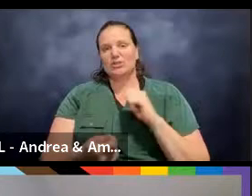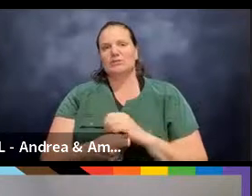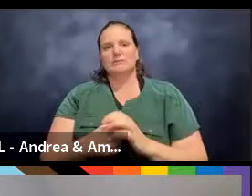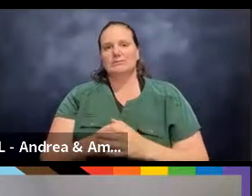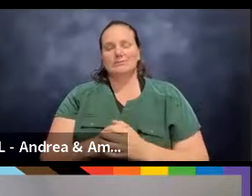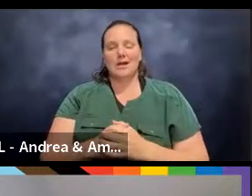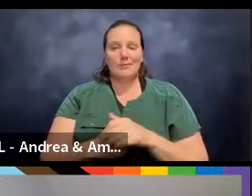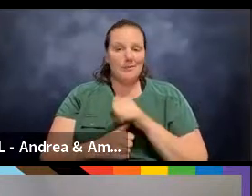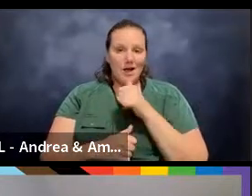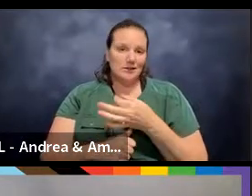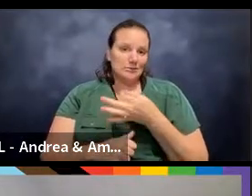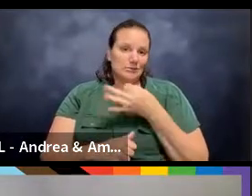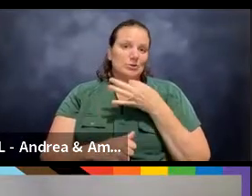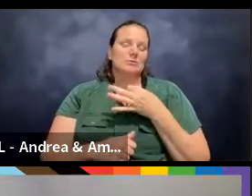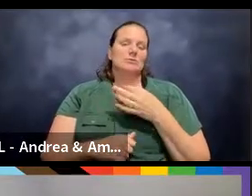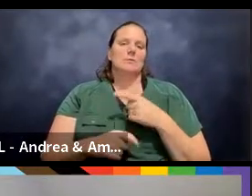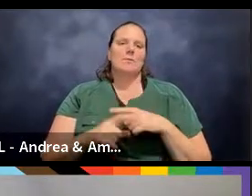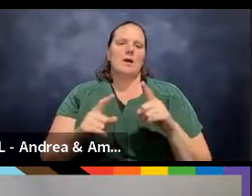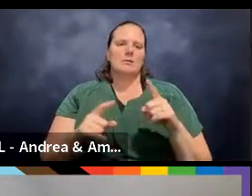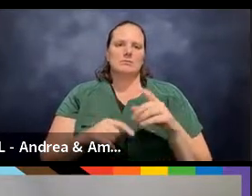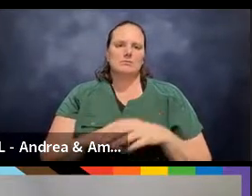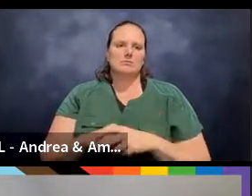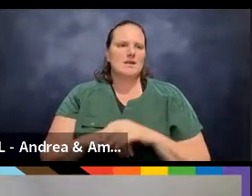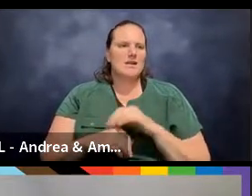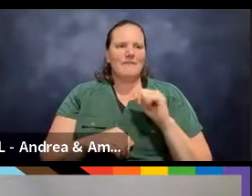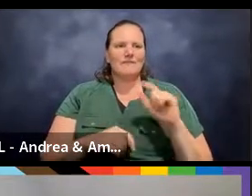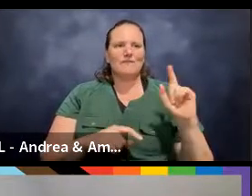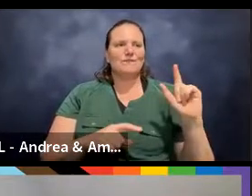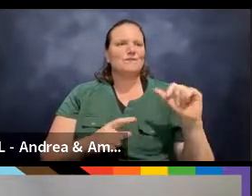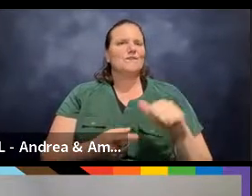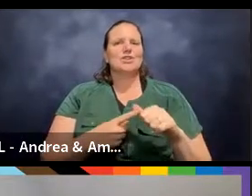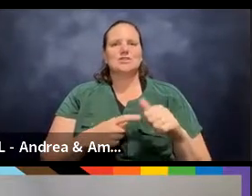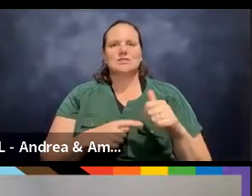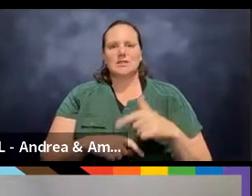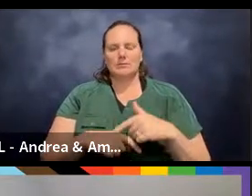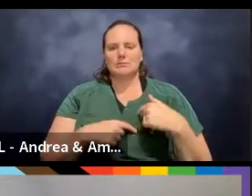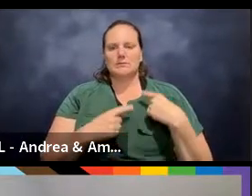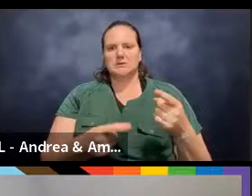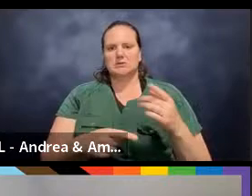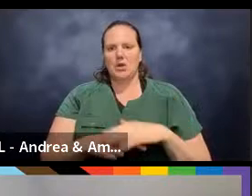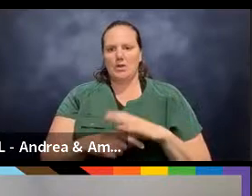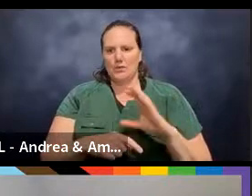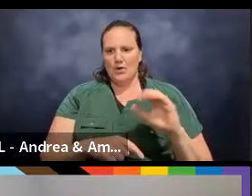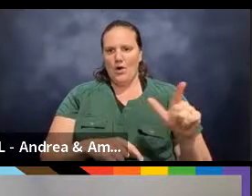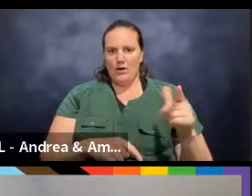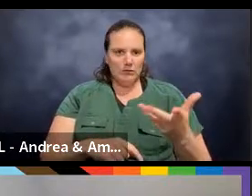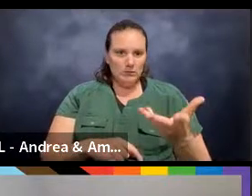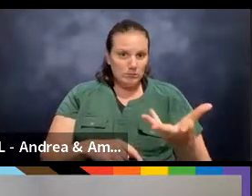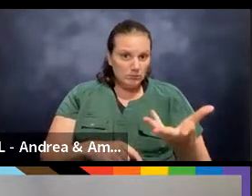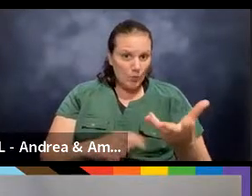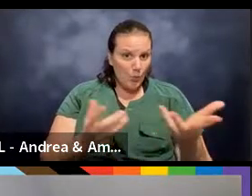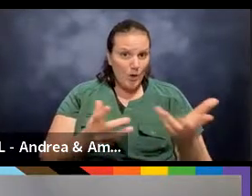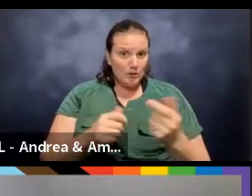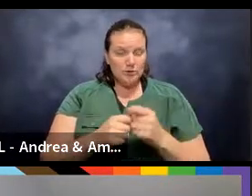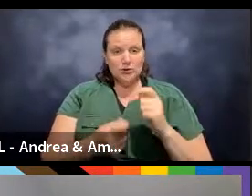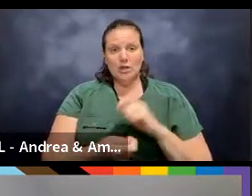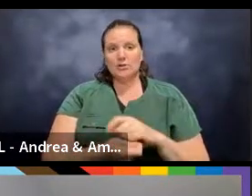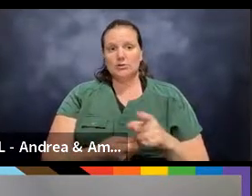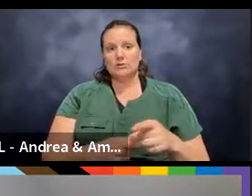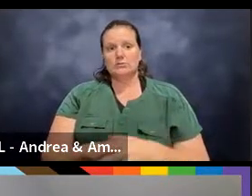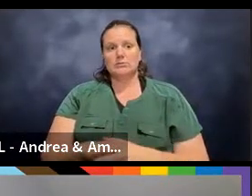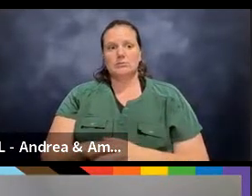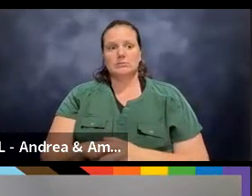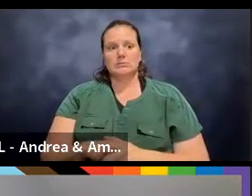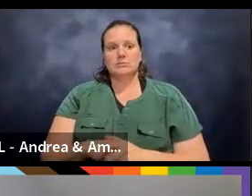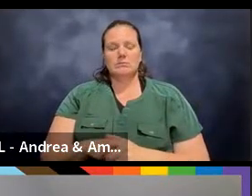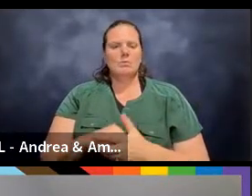enough expertise, but I don't think this is the first rodeo for a number of people on this call. So I would love to hear, like, what actually changes? What in the